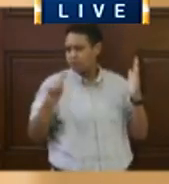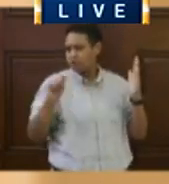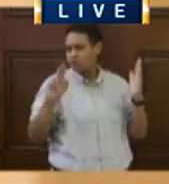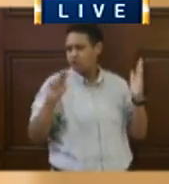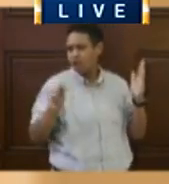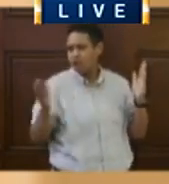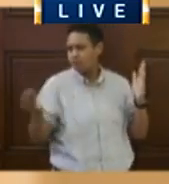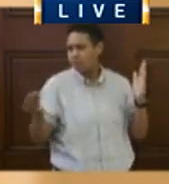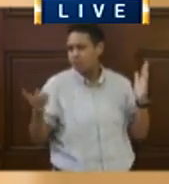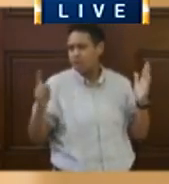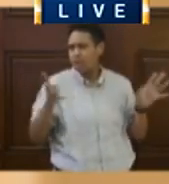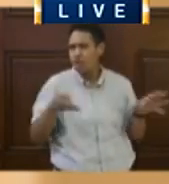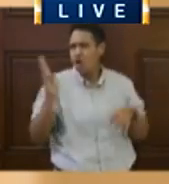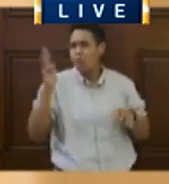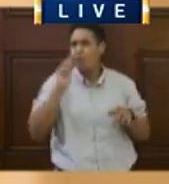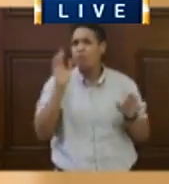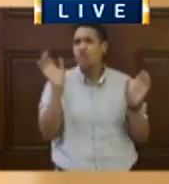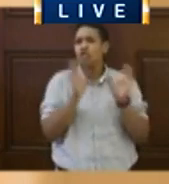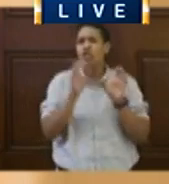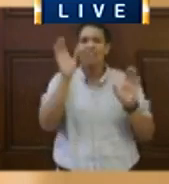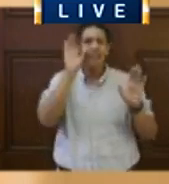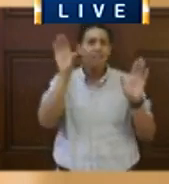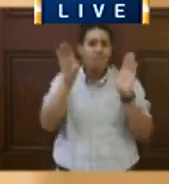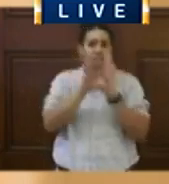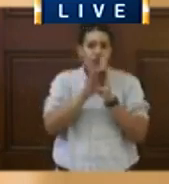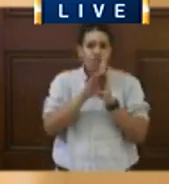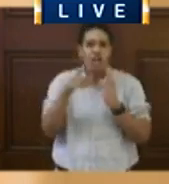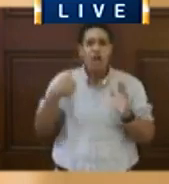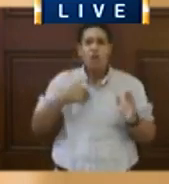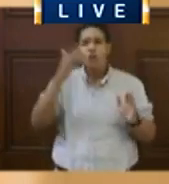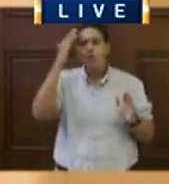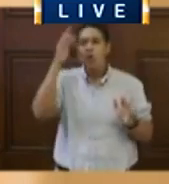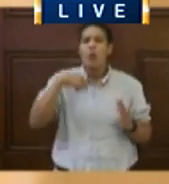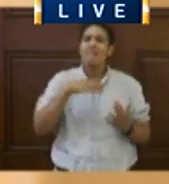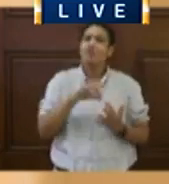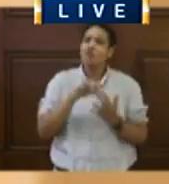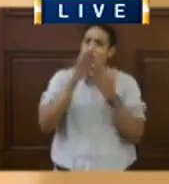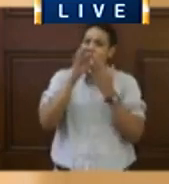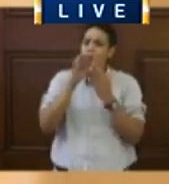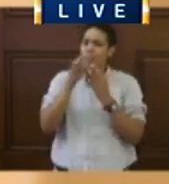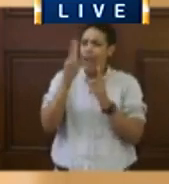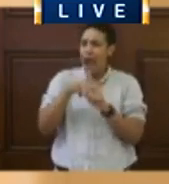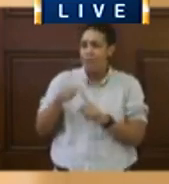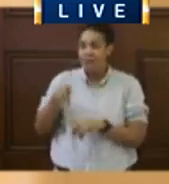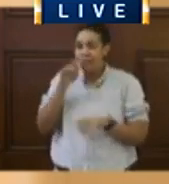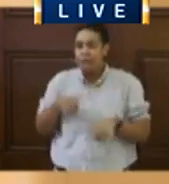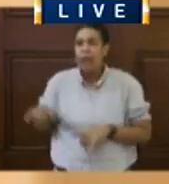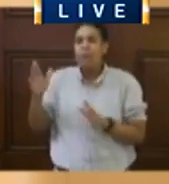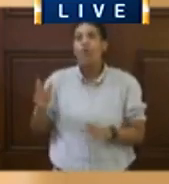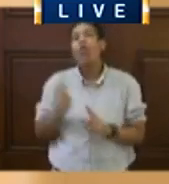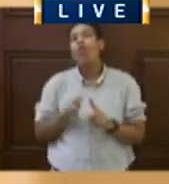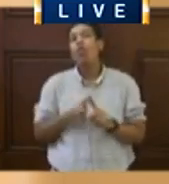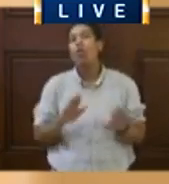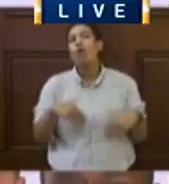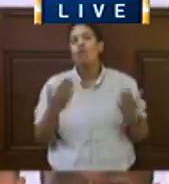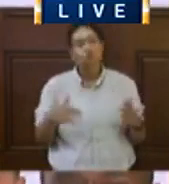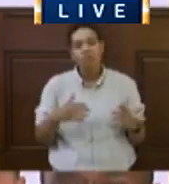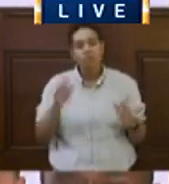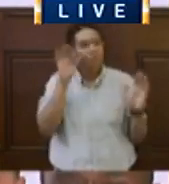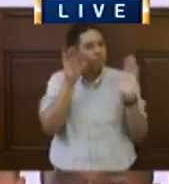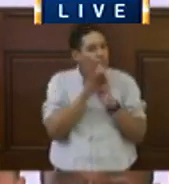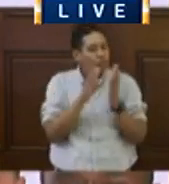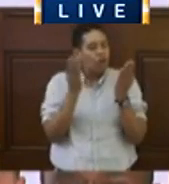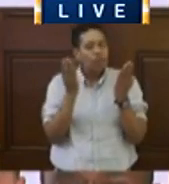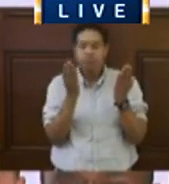upload a certified photograph so we know we have unique applicants, and other identifying information. And once there's a match